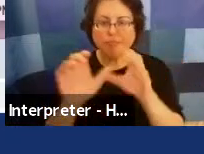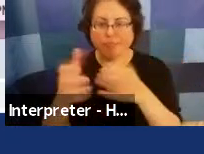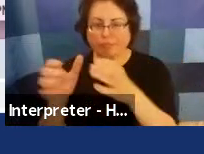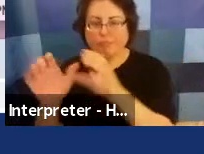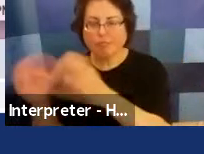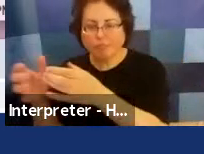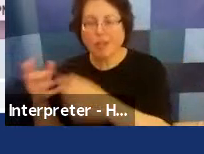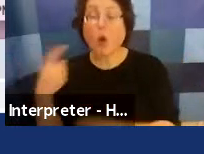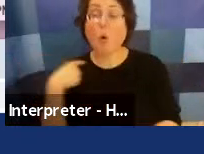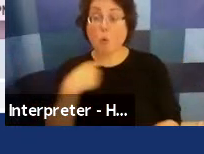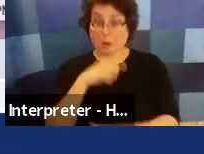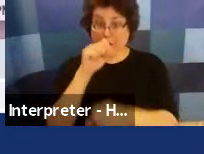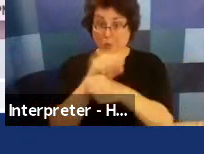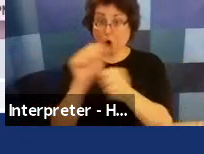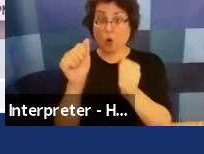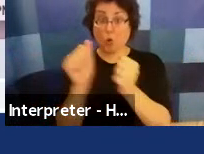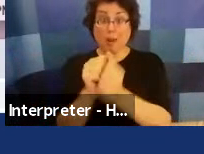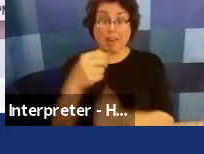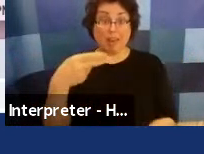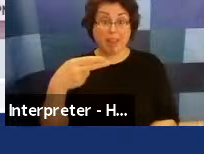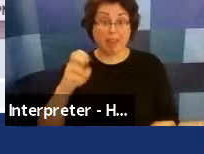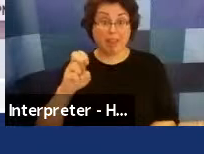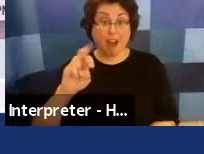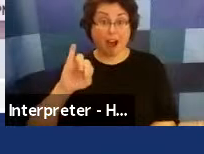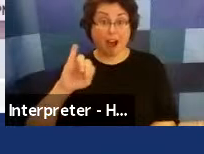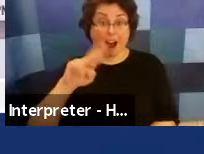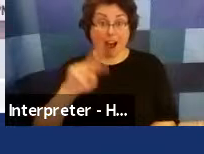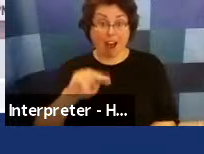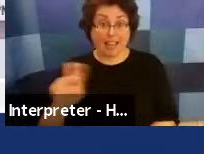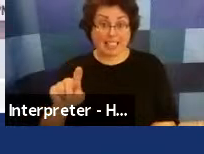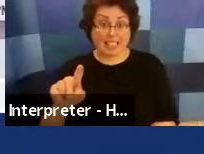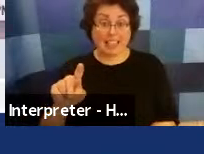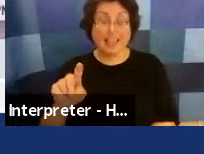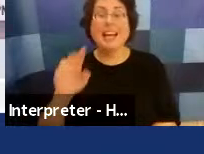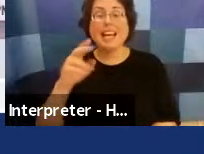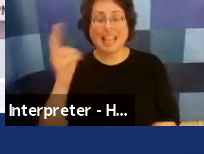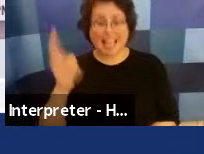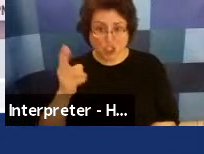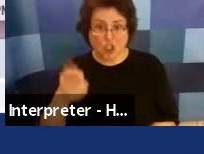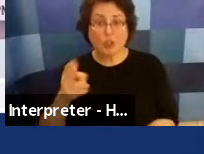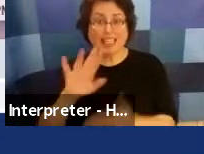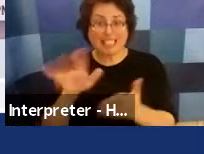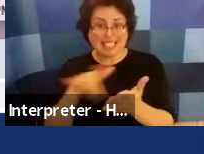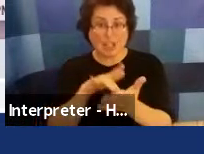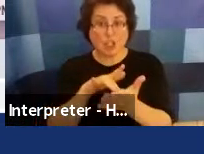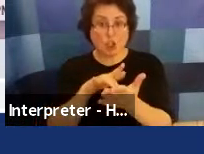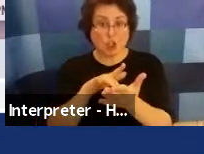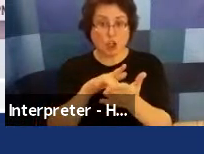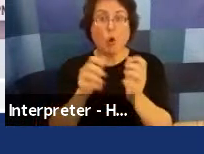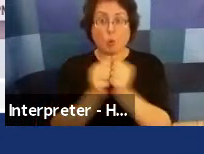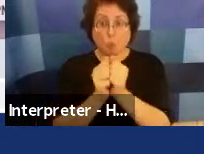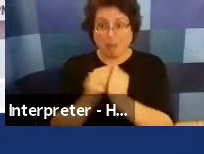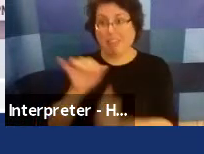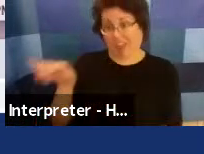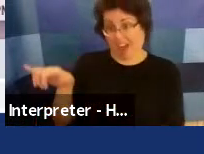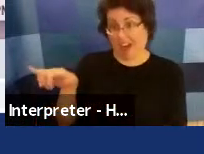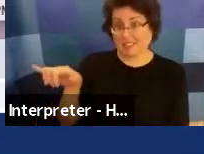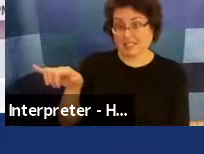these. And just going for a minute here to our historic resources, you can see we have it,